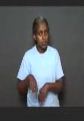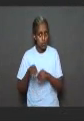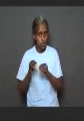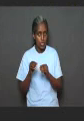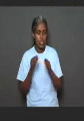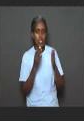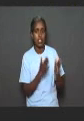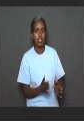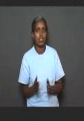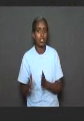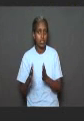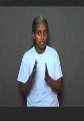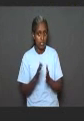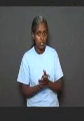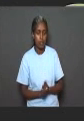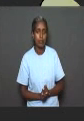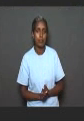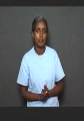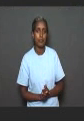Students, let's get ready.